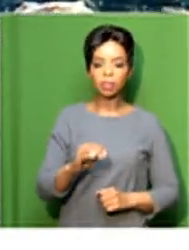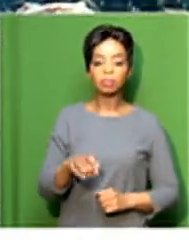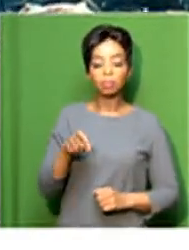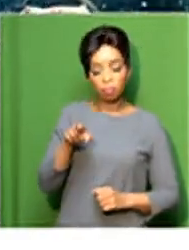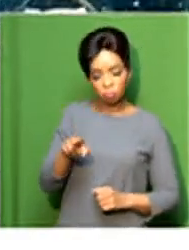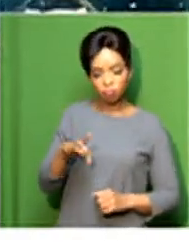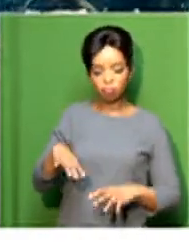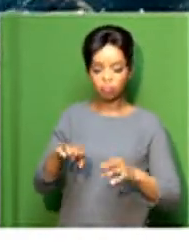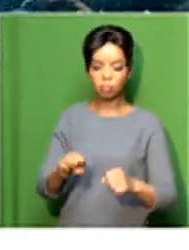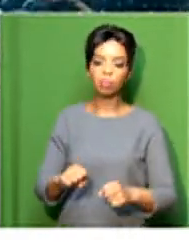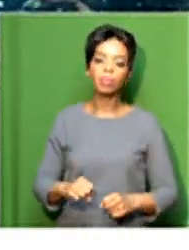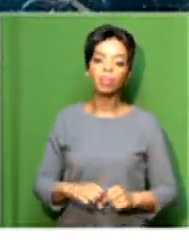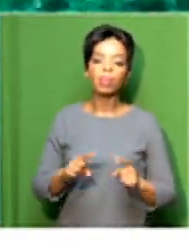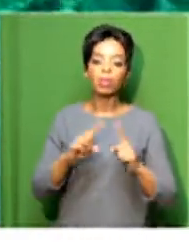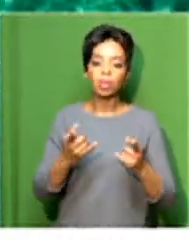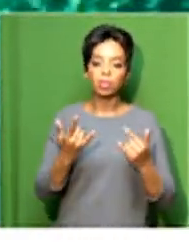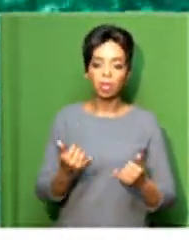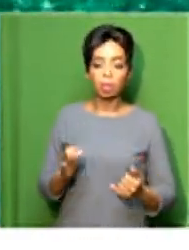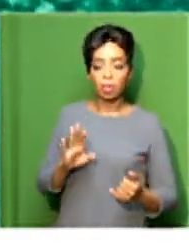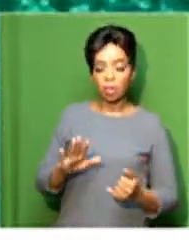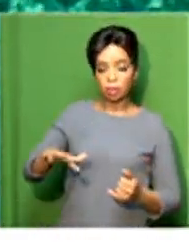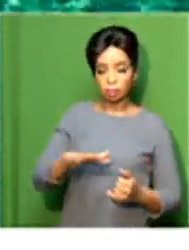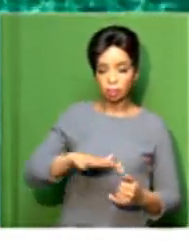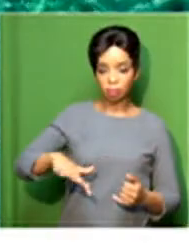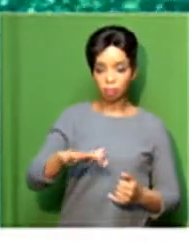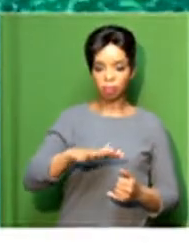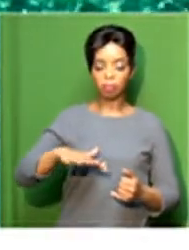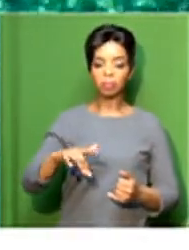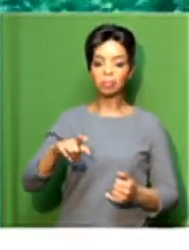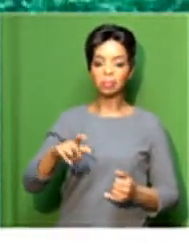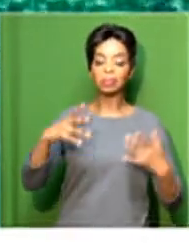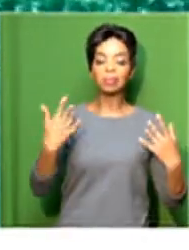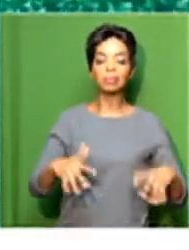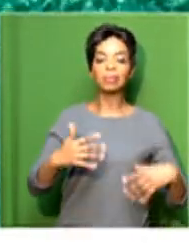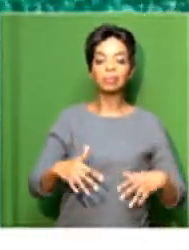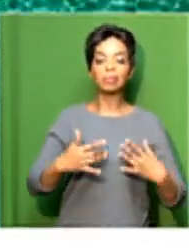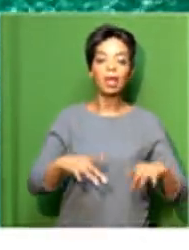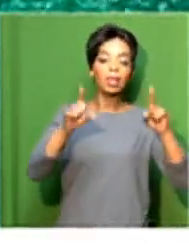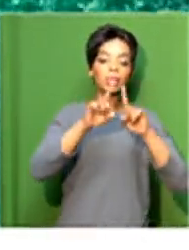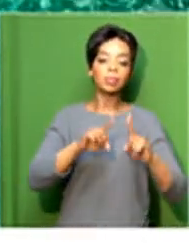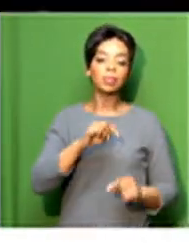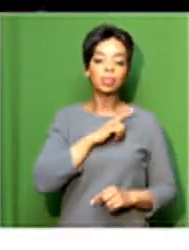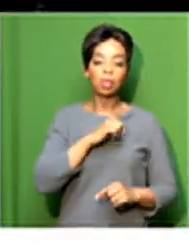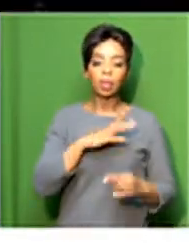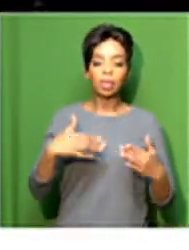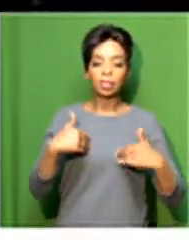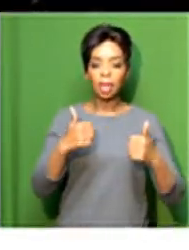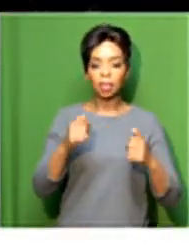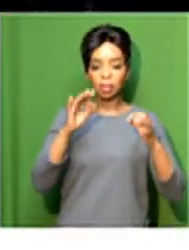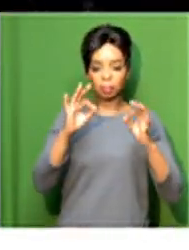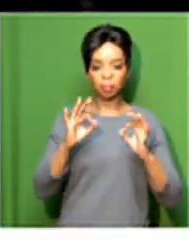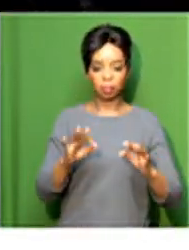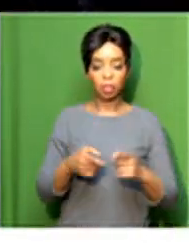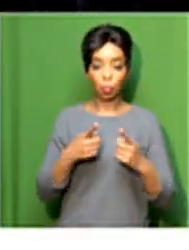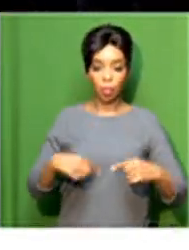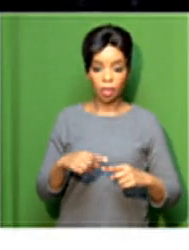forests. And the Great African Sea Forest is very, very special because it's a relatively healthy ecosystem. And it's something that